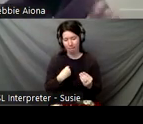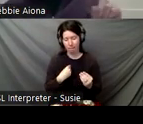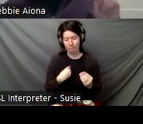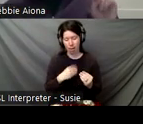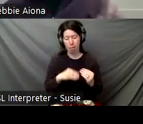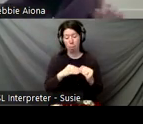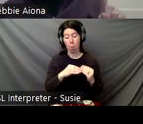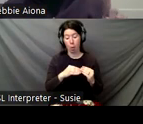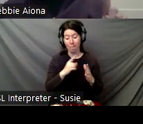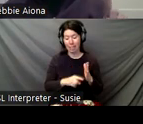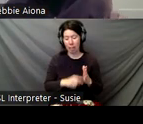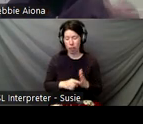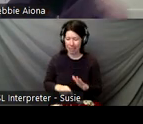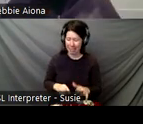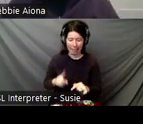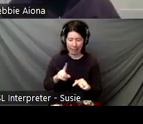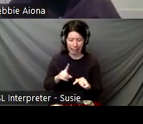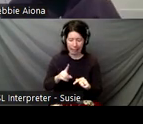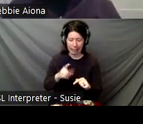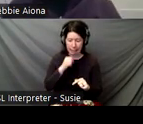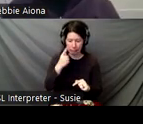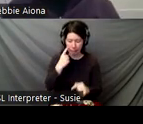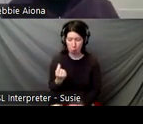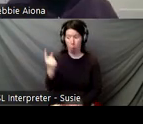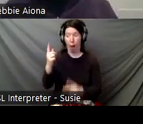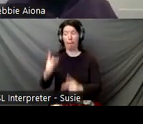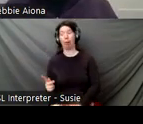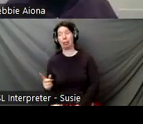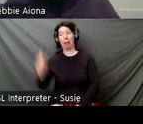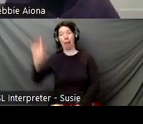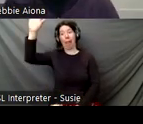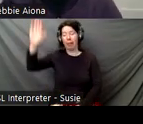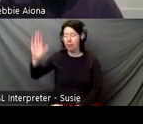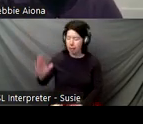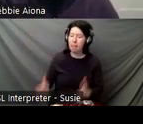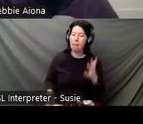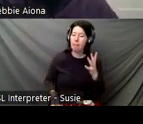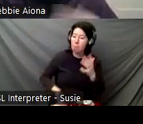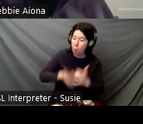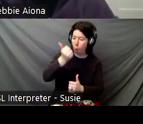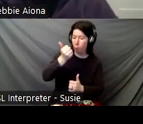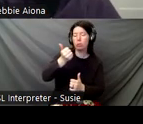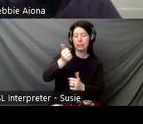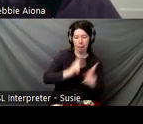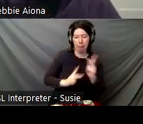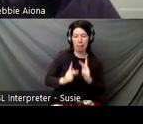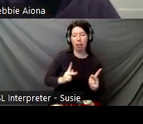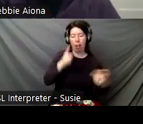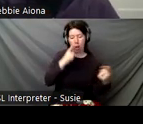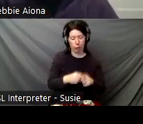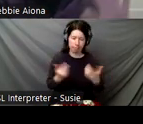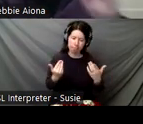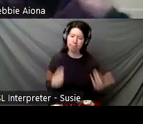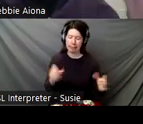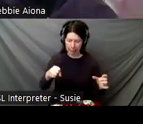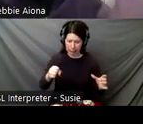can't be because one person asked, it has to be because a majority wants it. And so I think that the board members should come to the group and